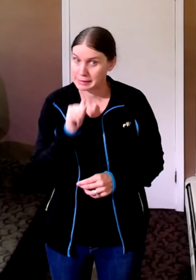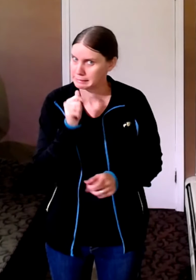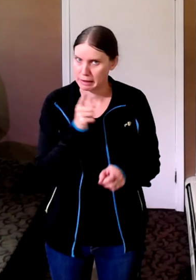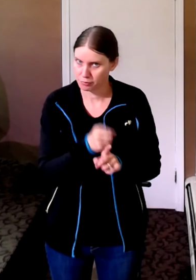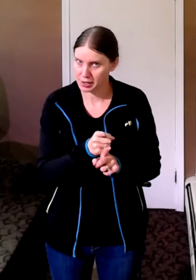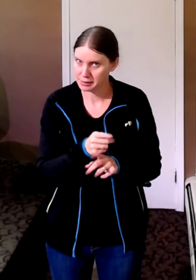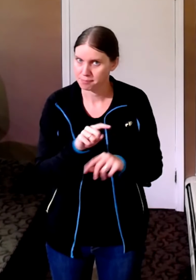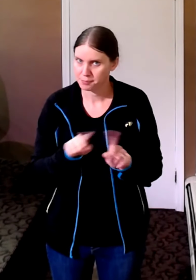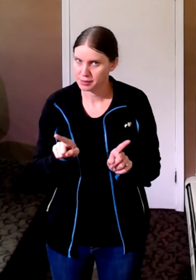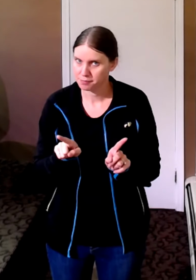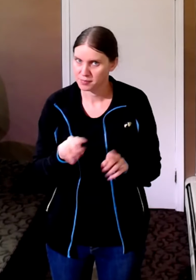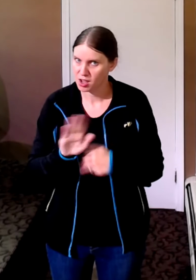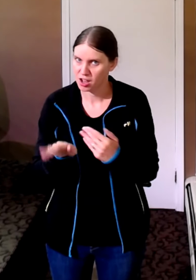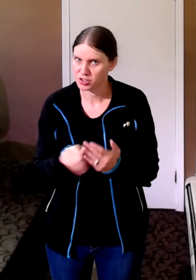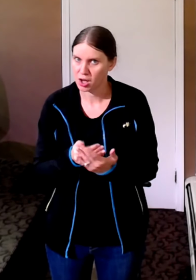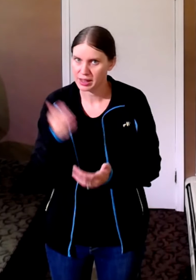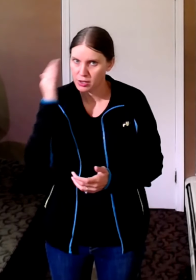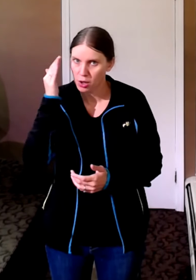know.